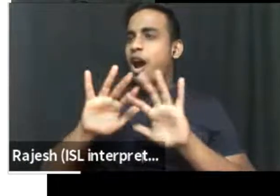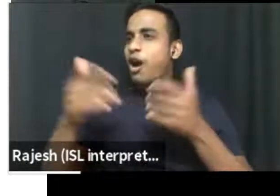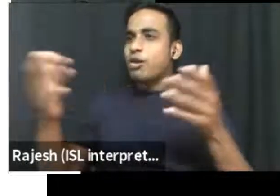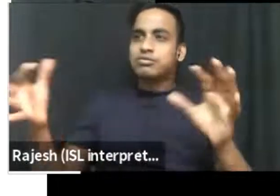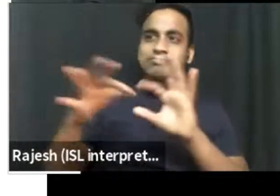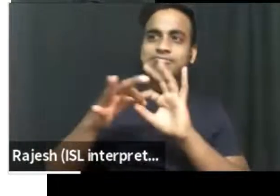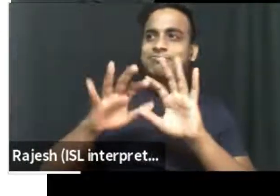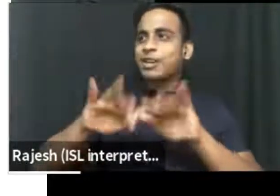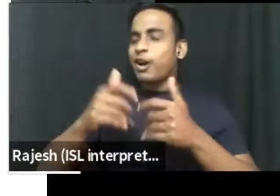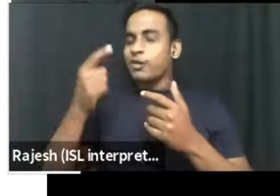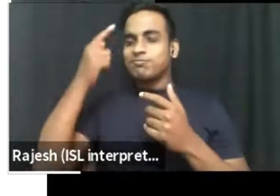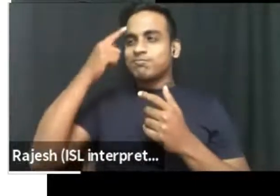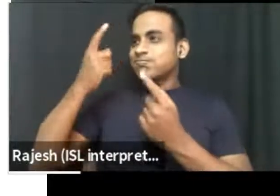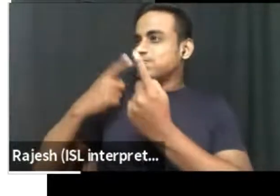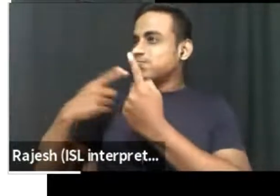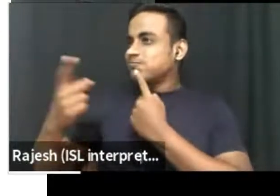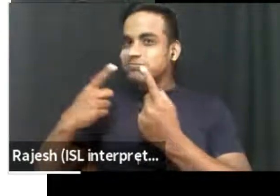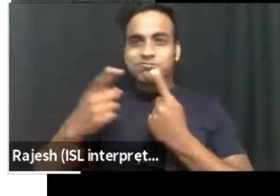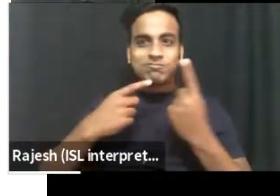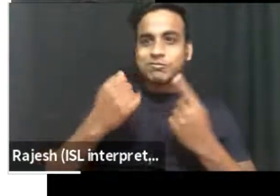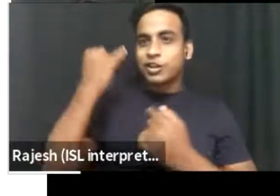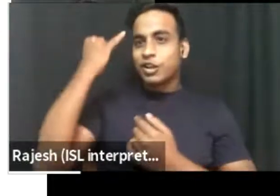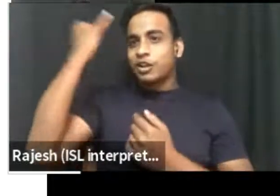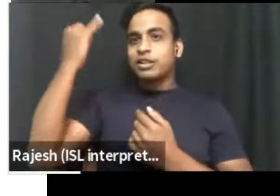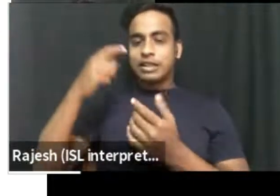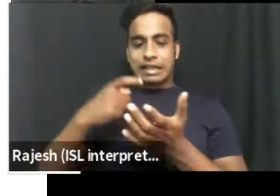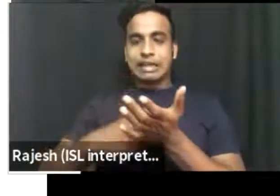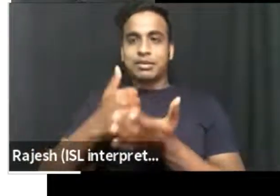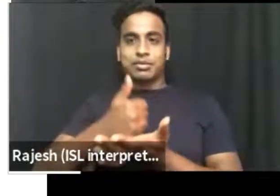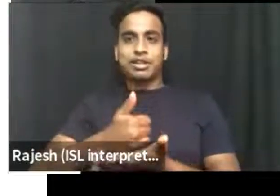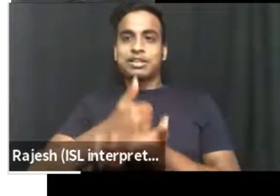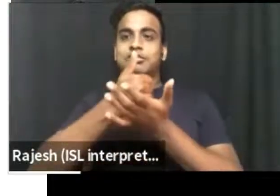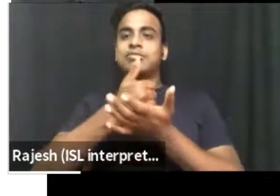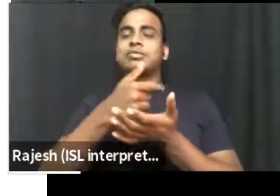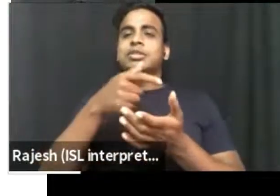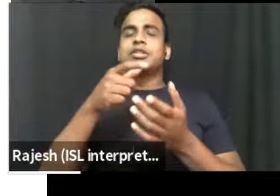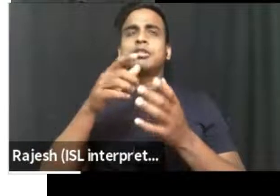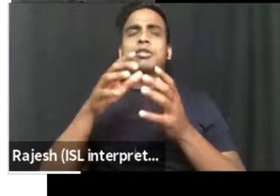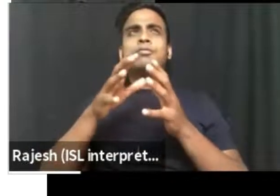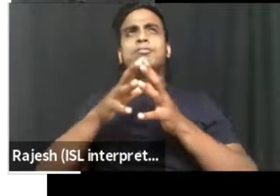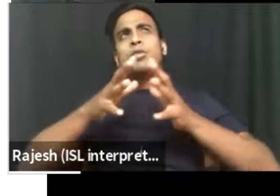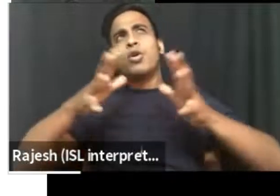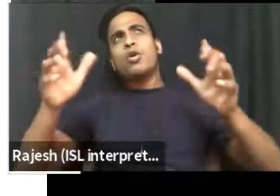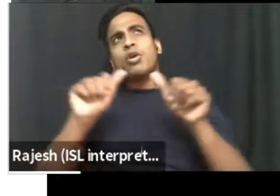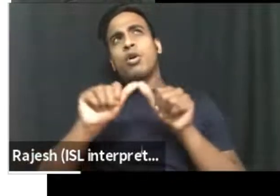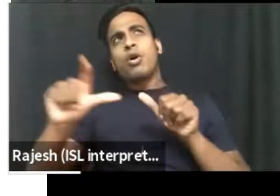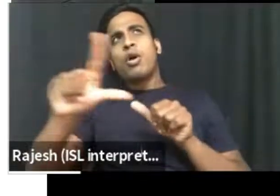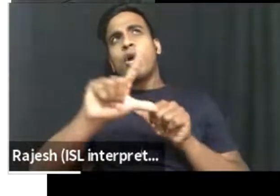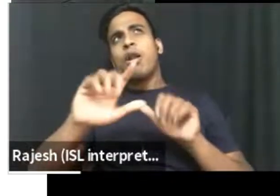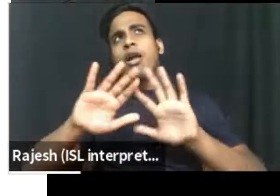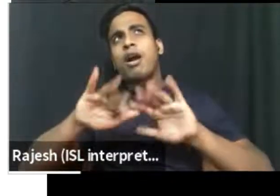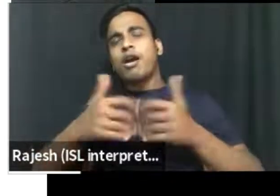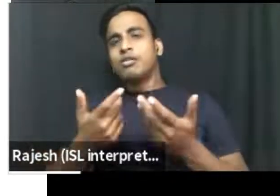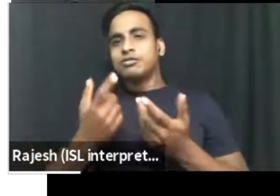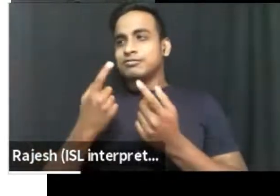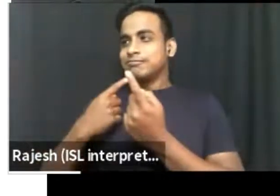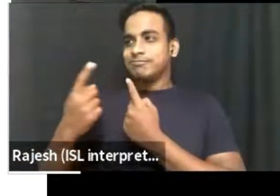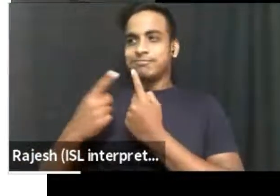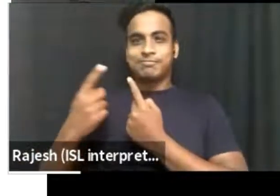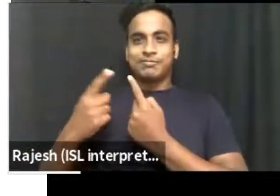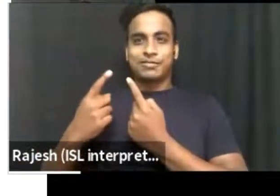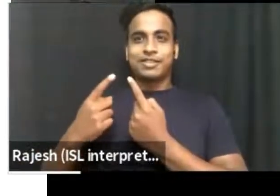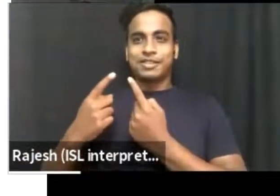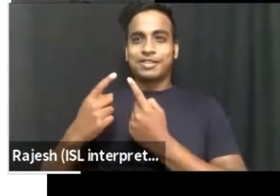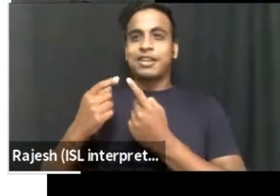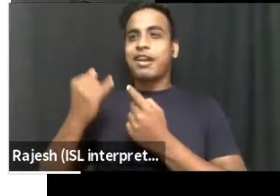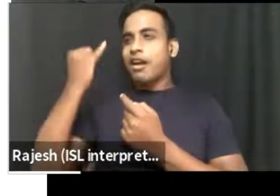unquote, you know? And how do we talk about rehabilitation in a broader sense? So a lot of efforts went into